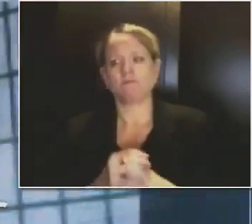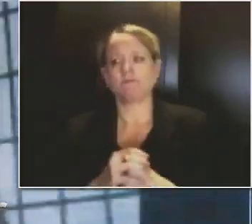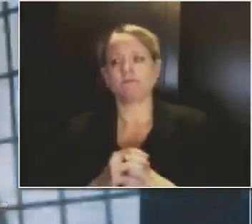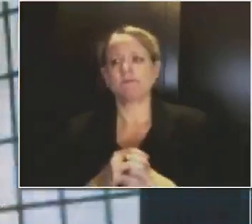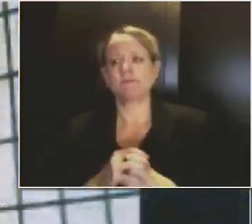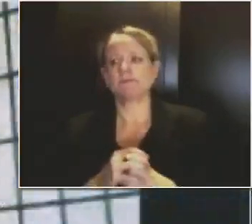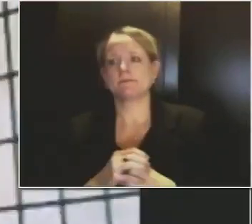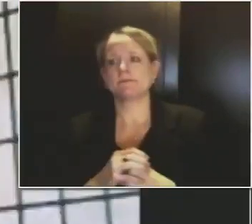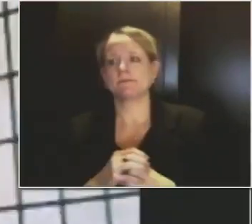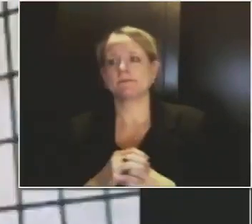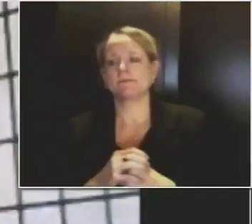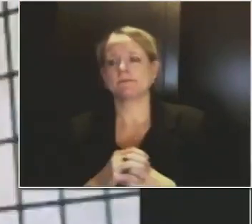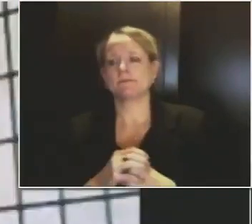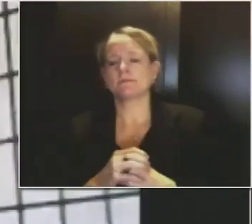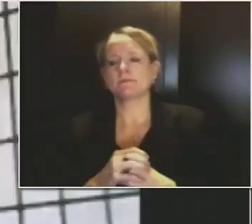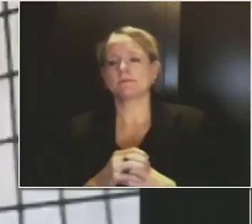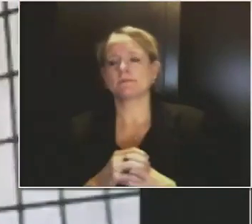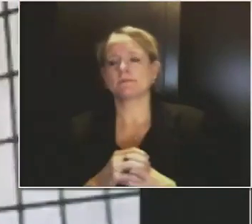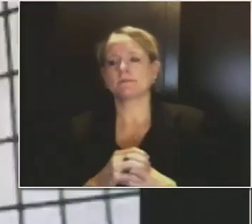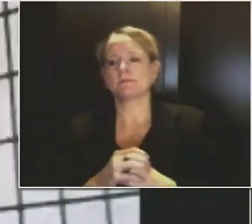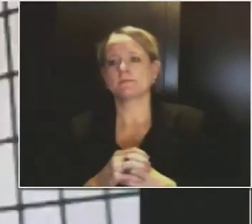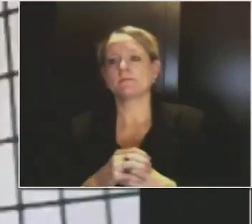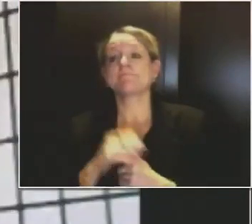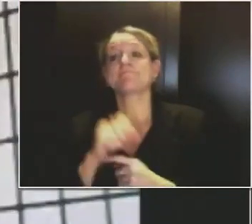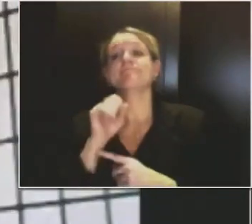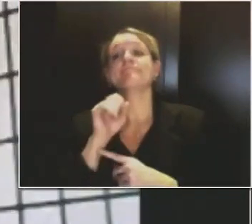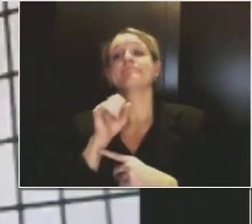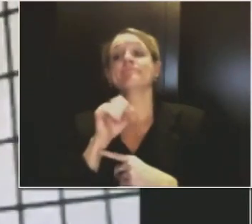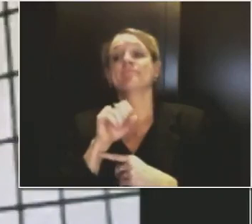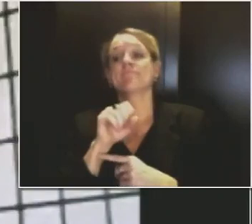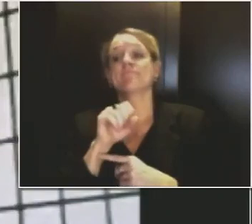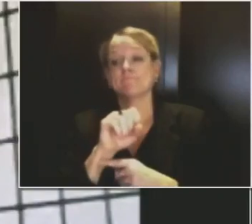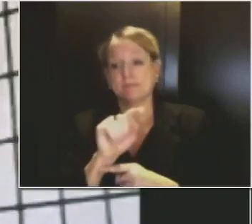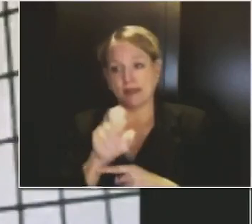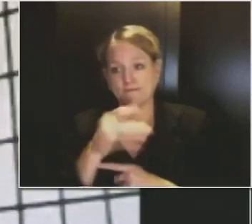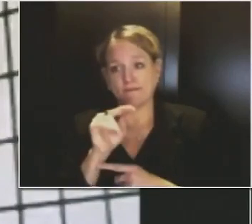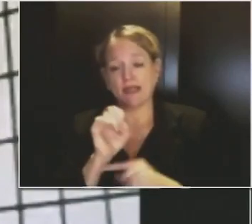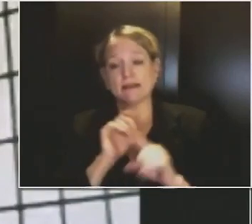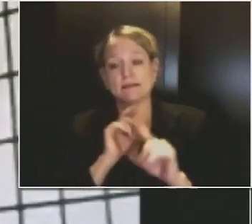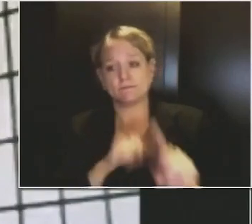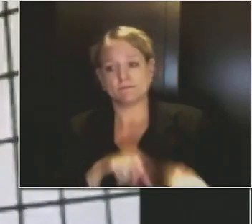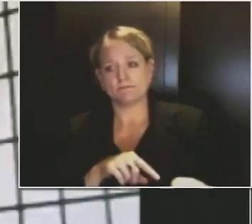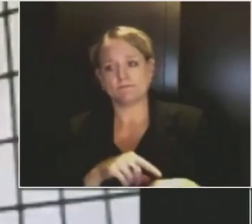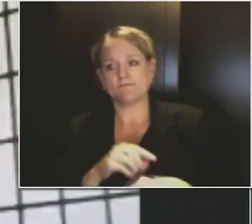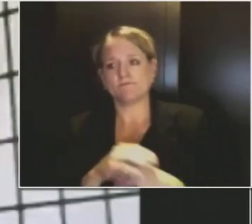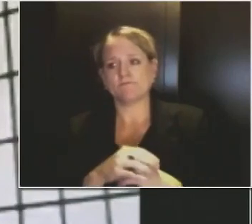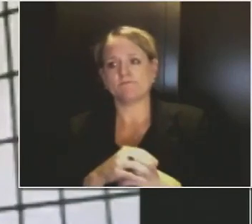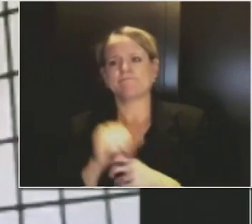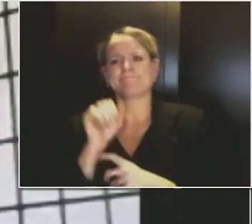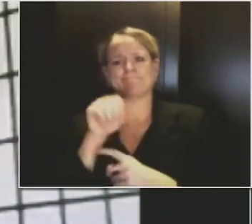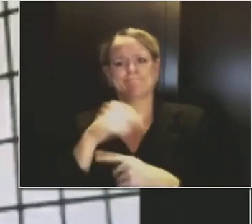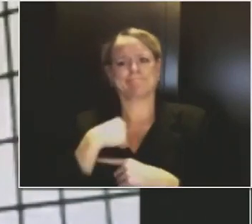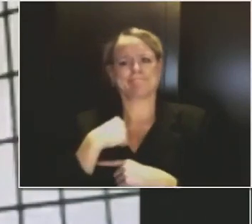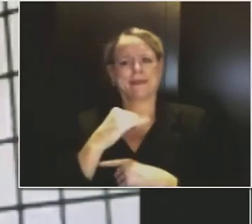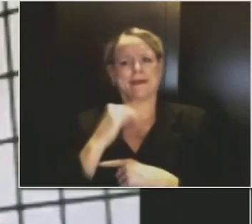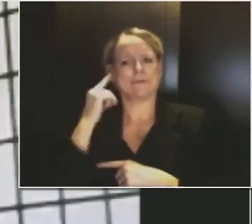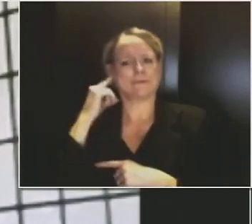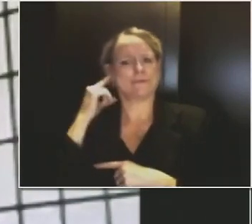and tribal health departments that have really needed to figure out a way to collect these types of inquiries